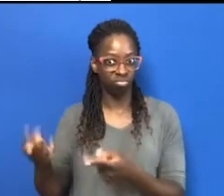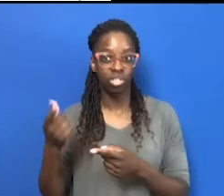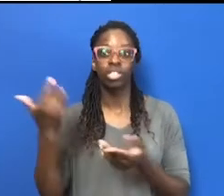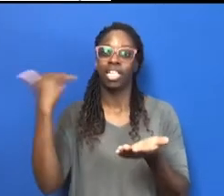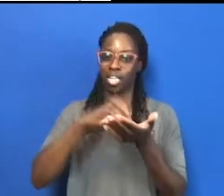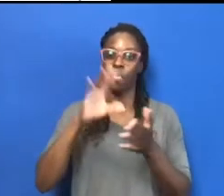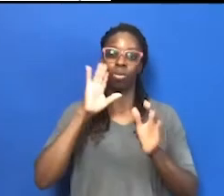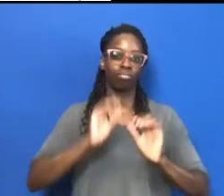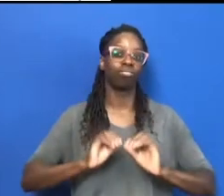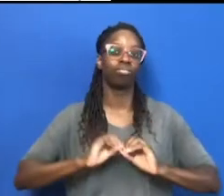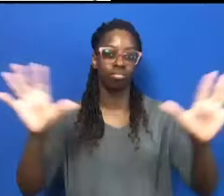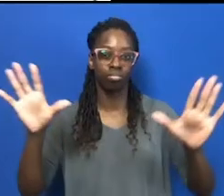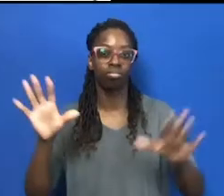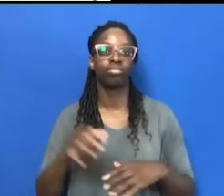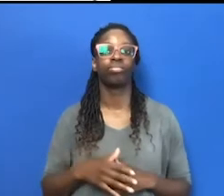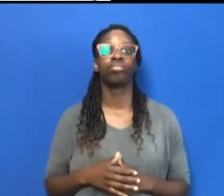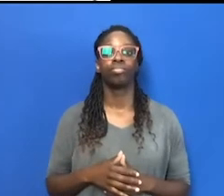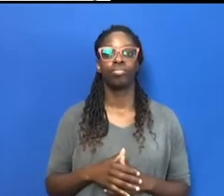sites.